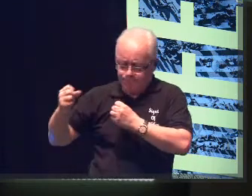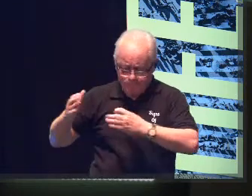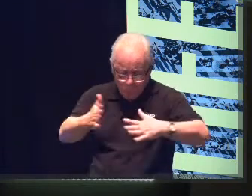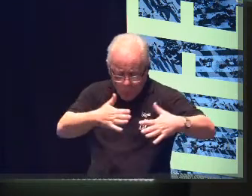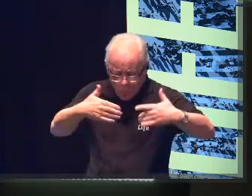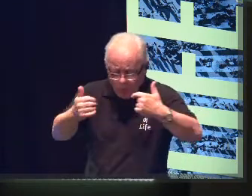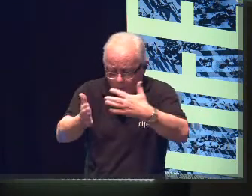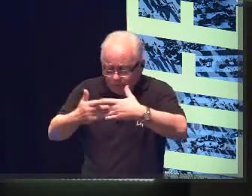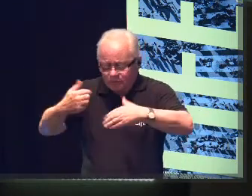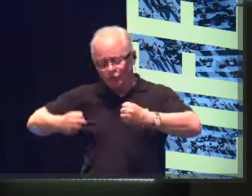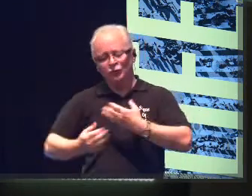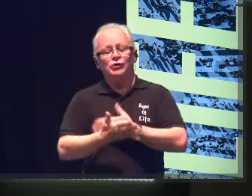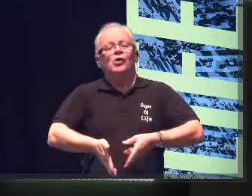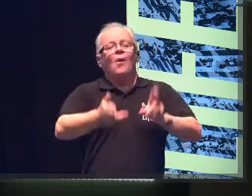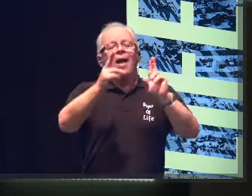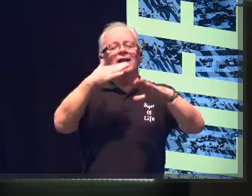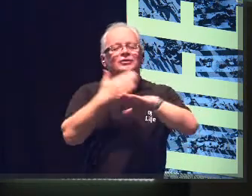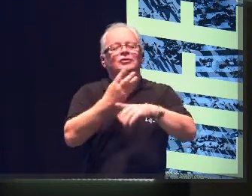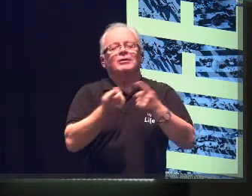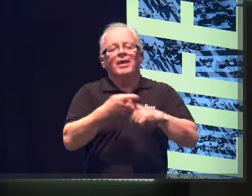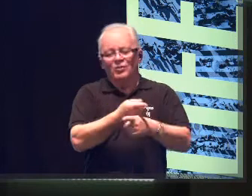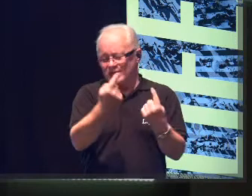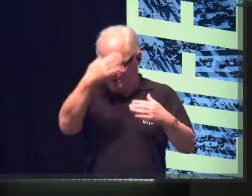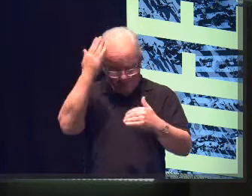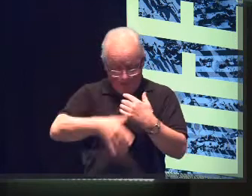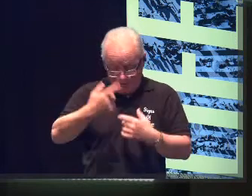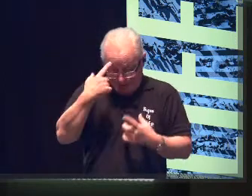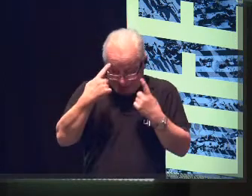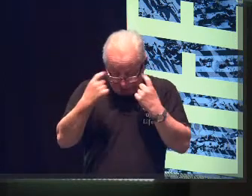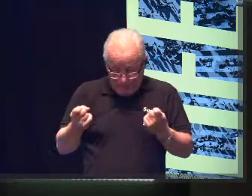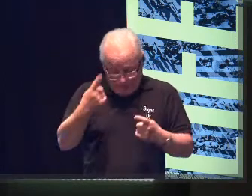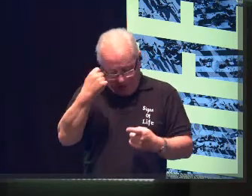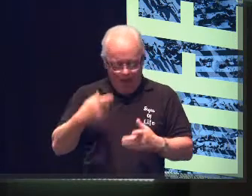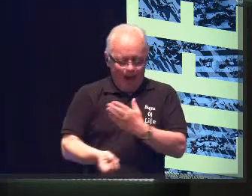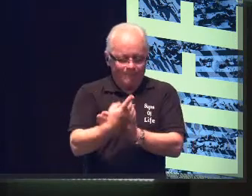something we didn't even expect, God.